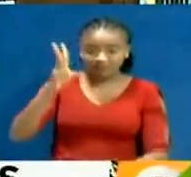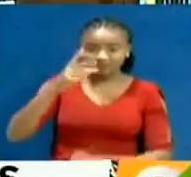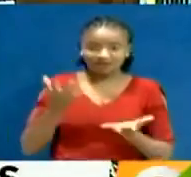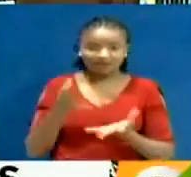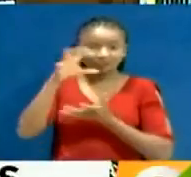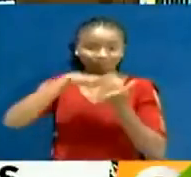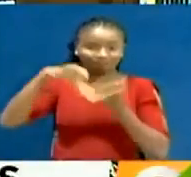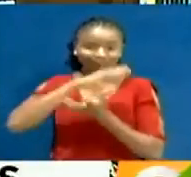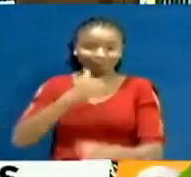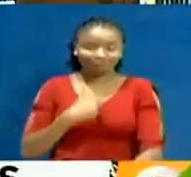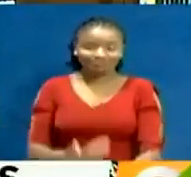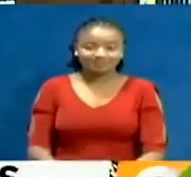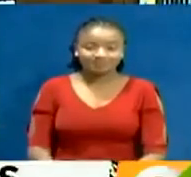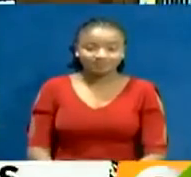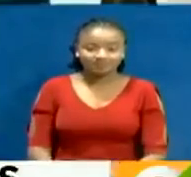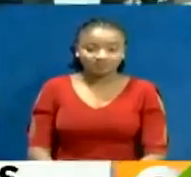in utter confusion.